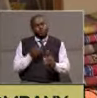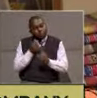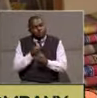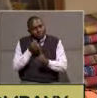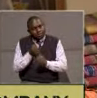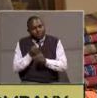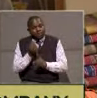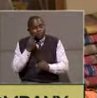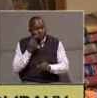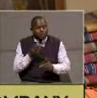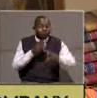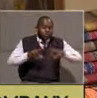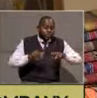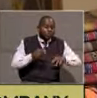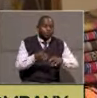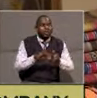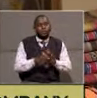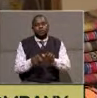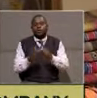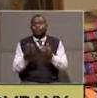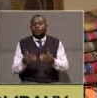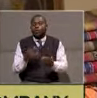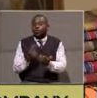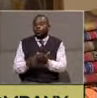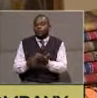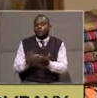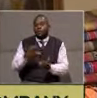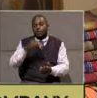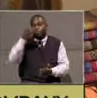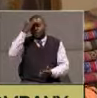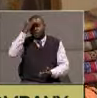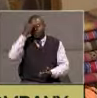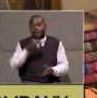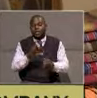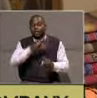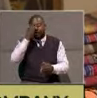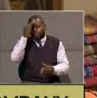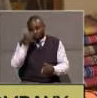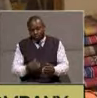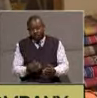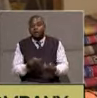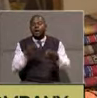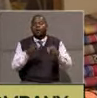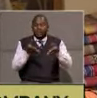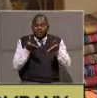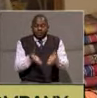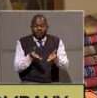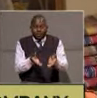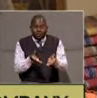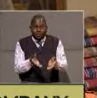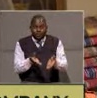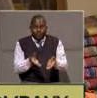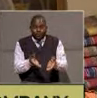of investigating these matters with Uganda police. And that is what is happening here